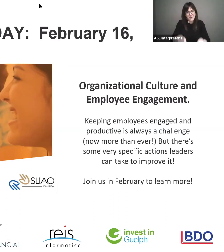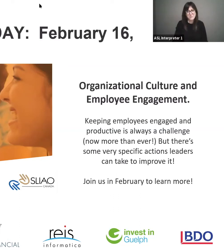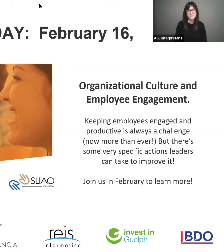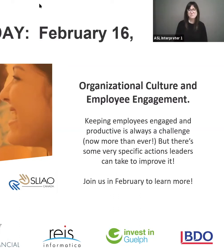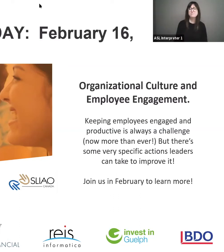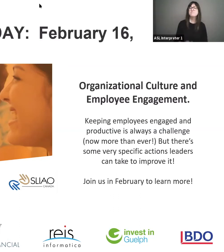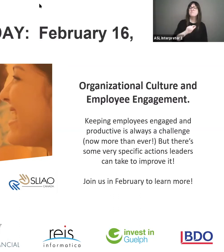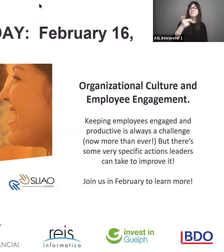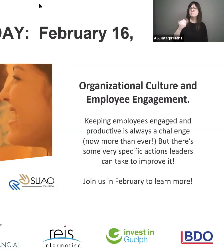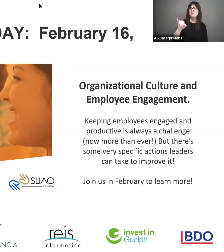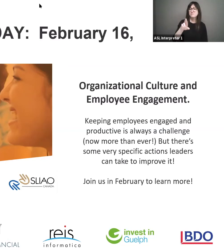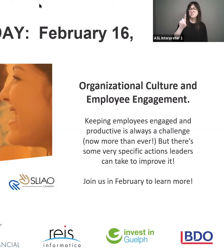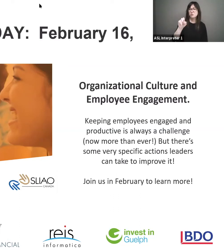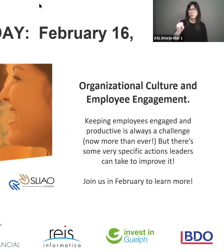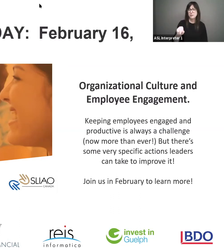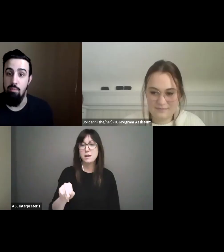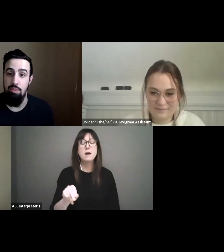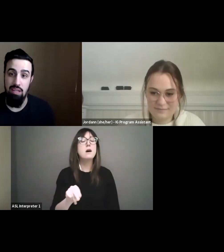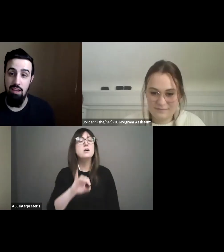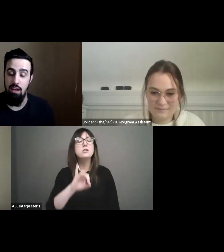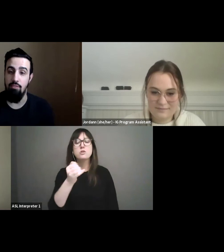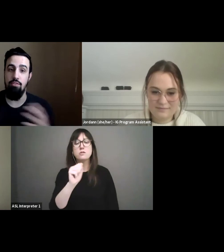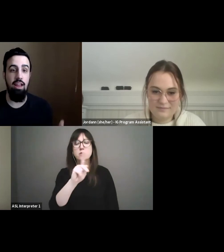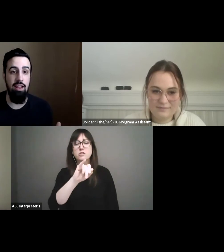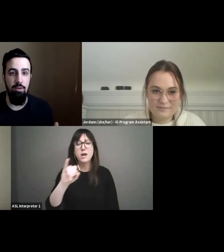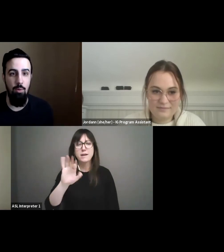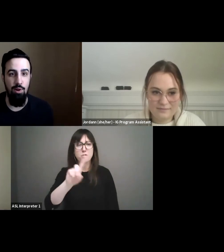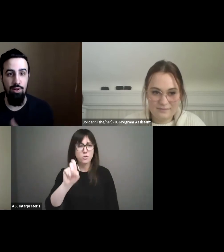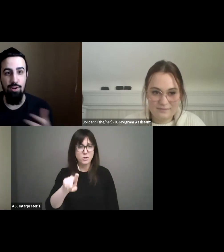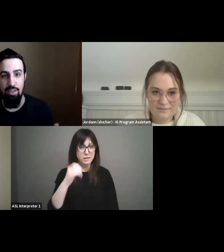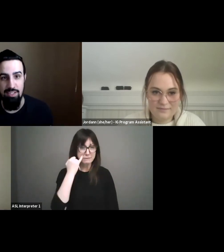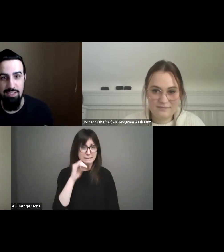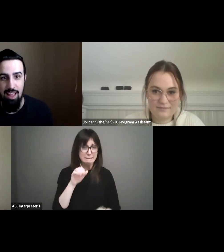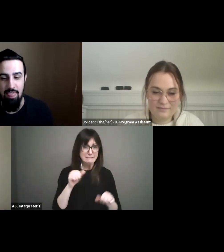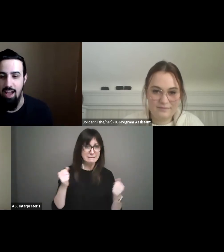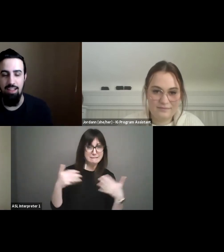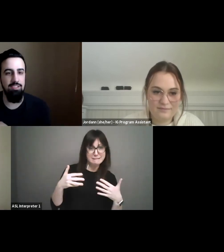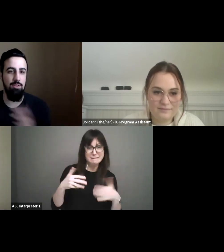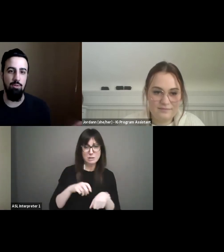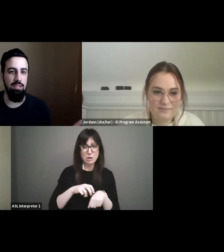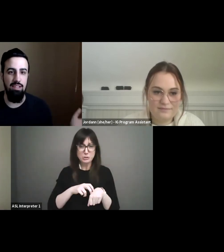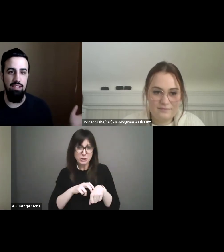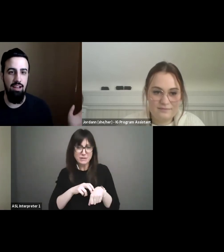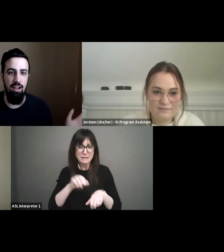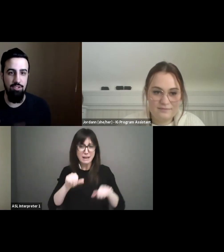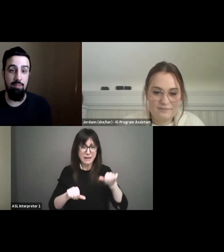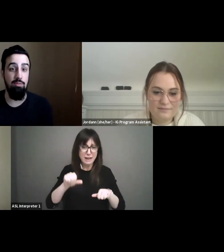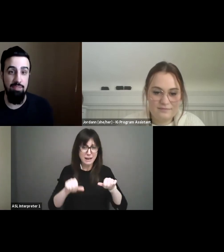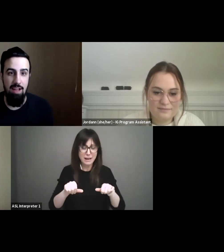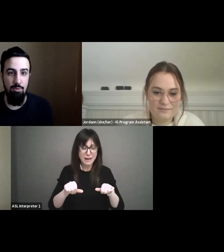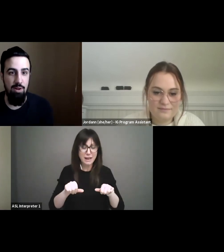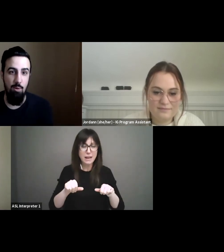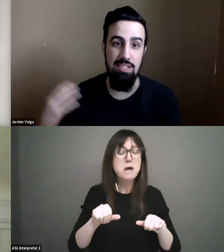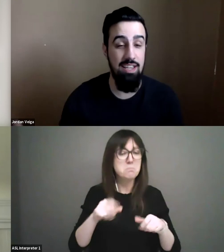Mickey. Yeah, so Jackie, to answer your question about being afraid or nervous, that is totally